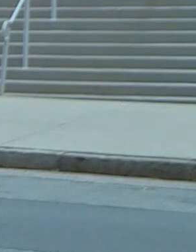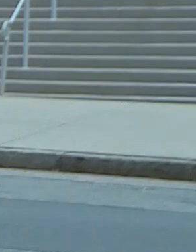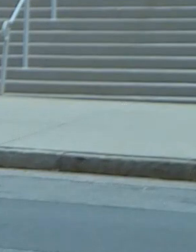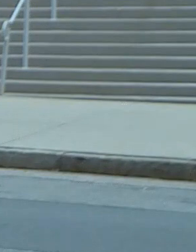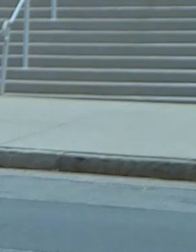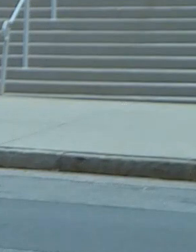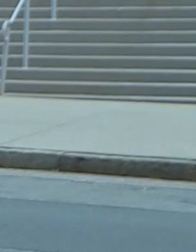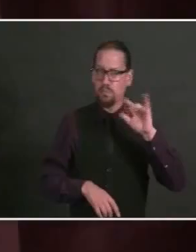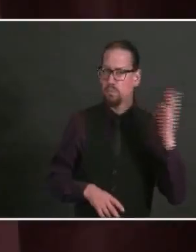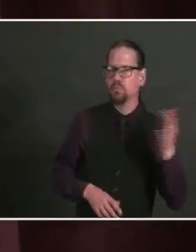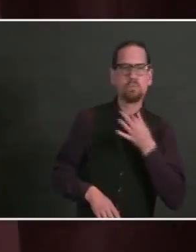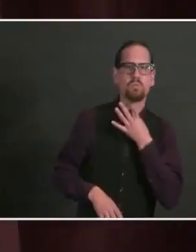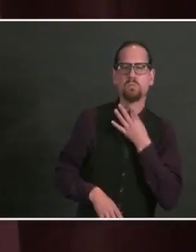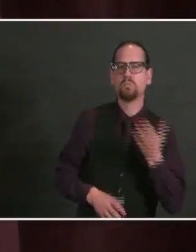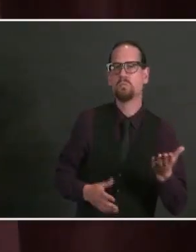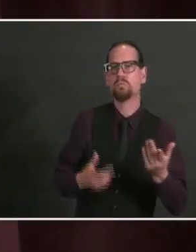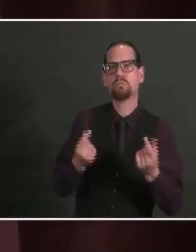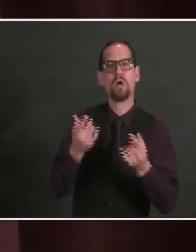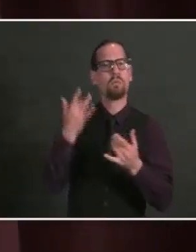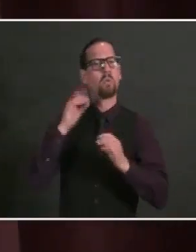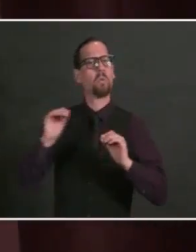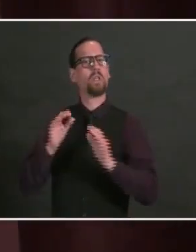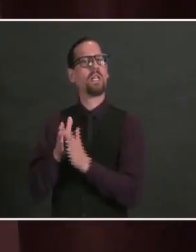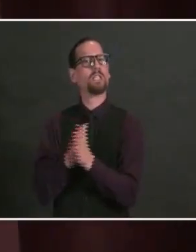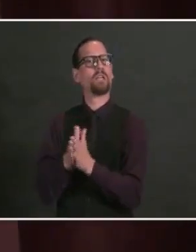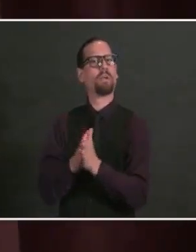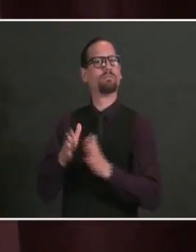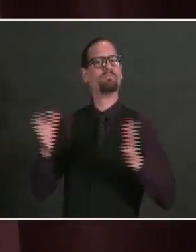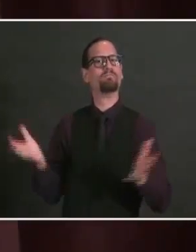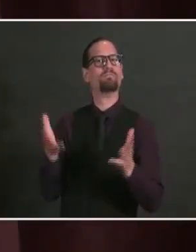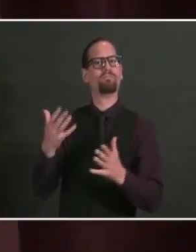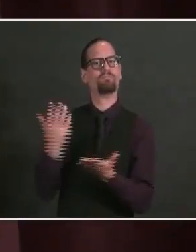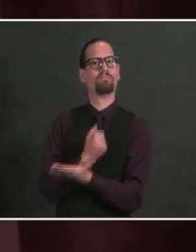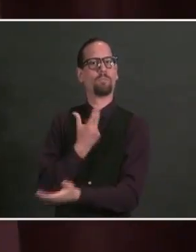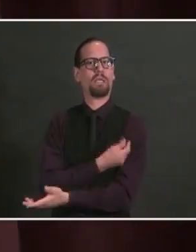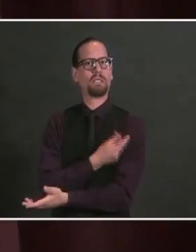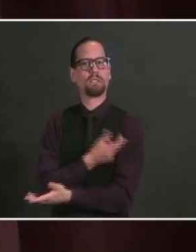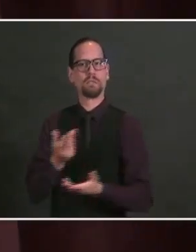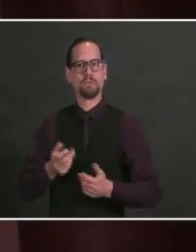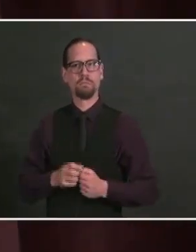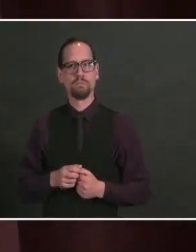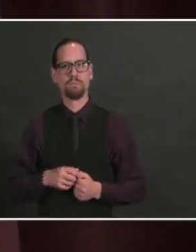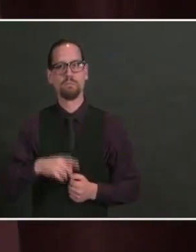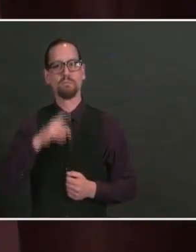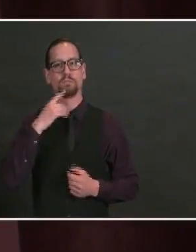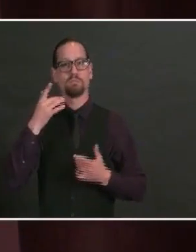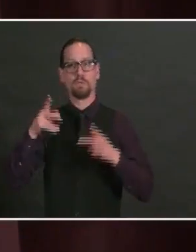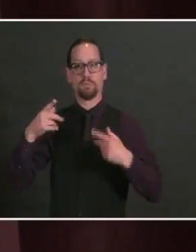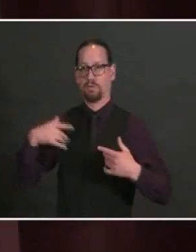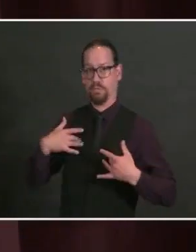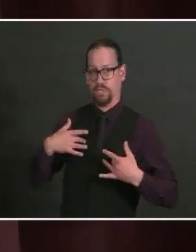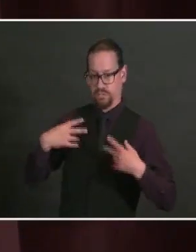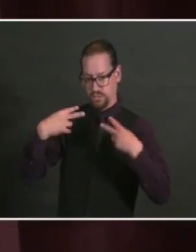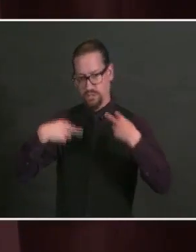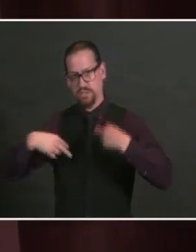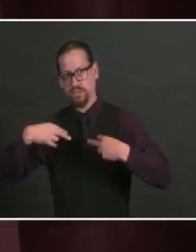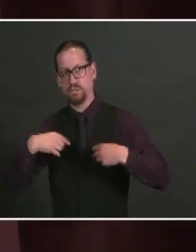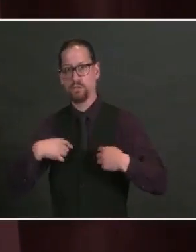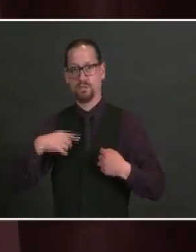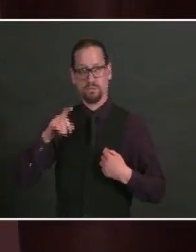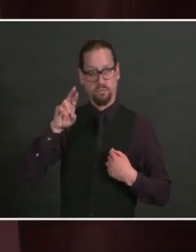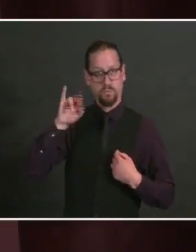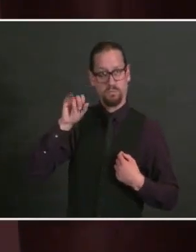so. As people perceive their risk, of negative outcomes from